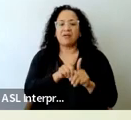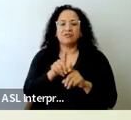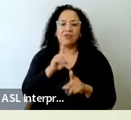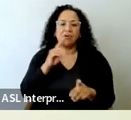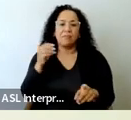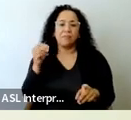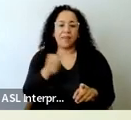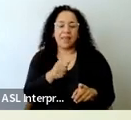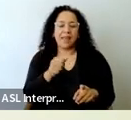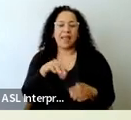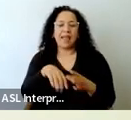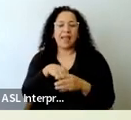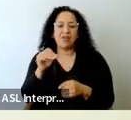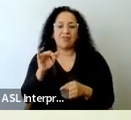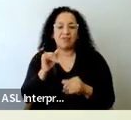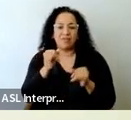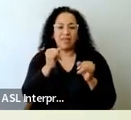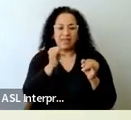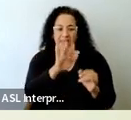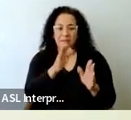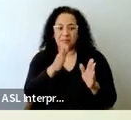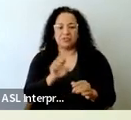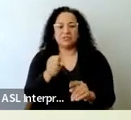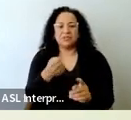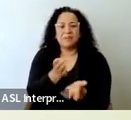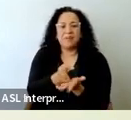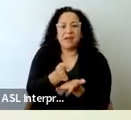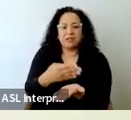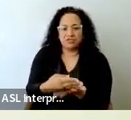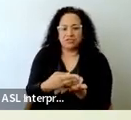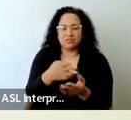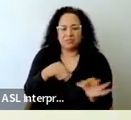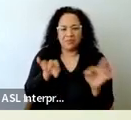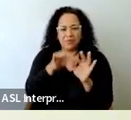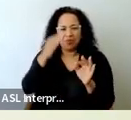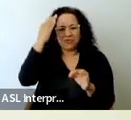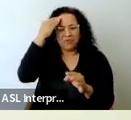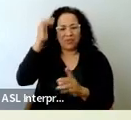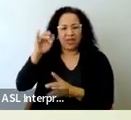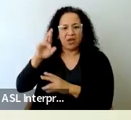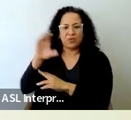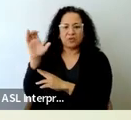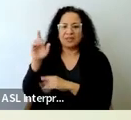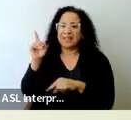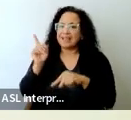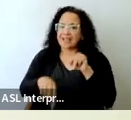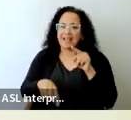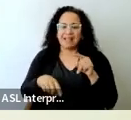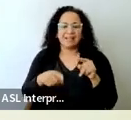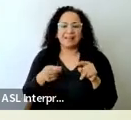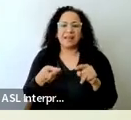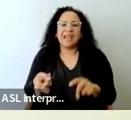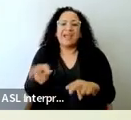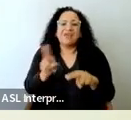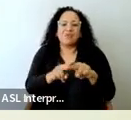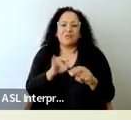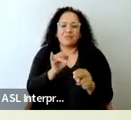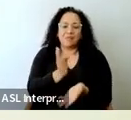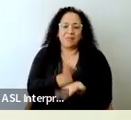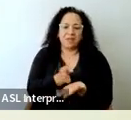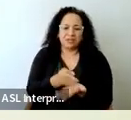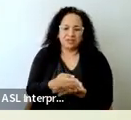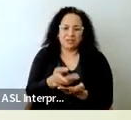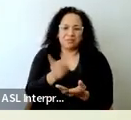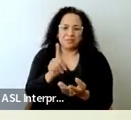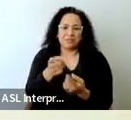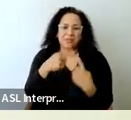of the individual's budget. So it's very important to know that the regional center cannot like increase the budget for that purpose. It has to come